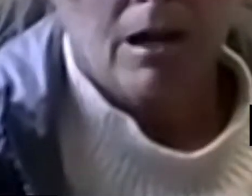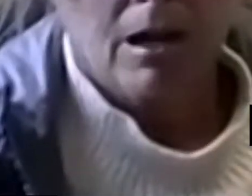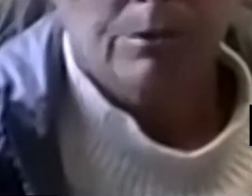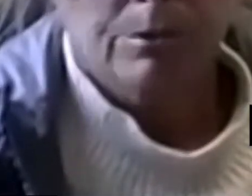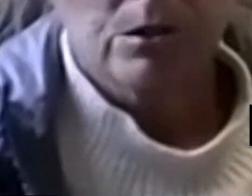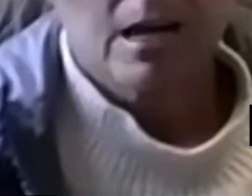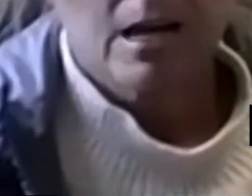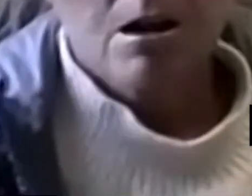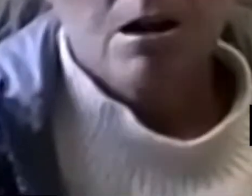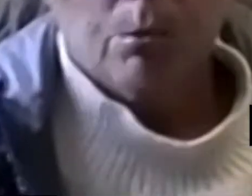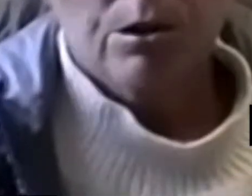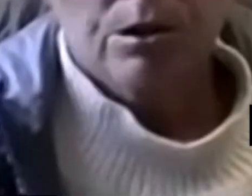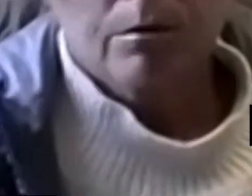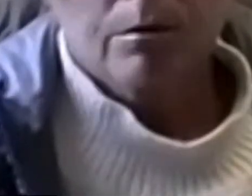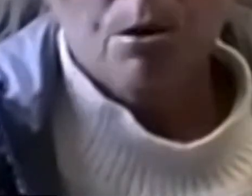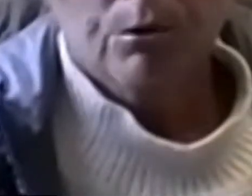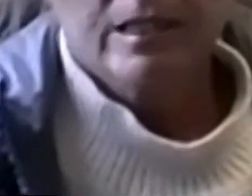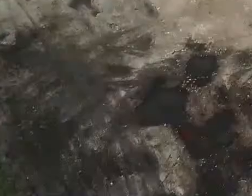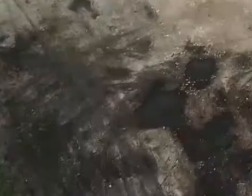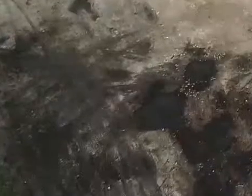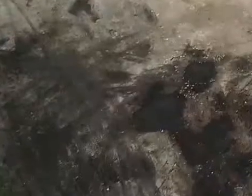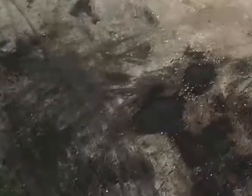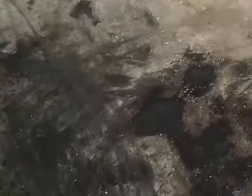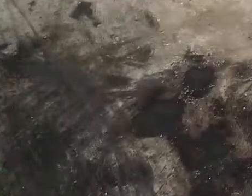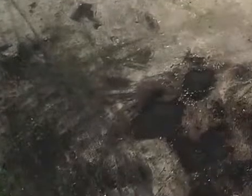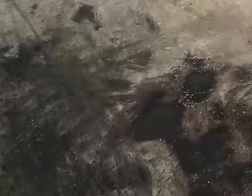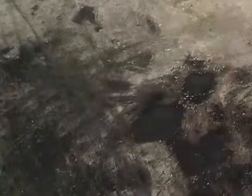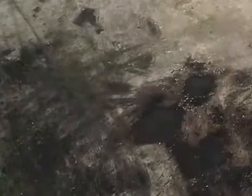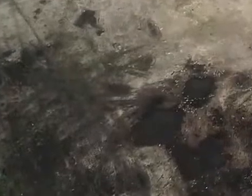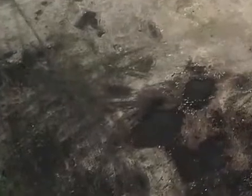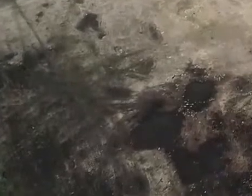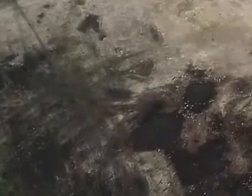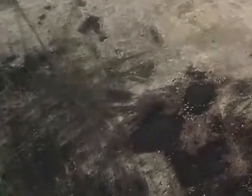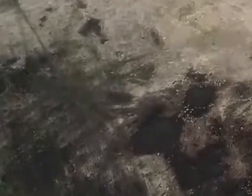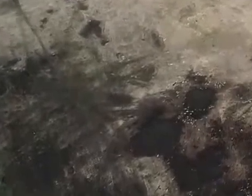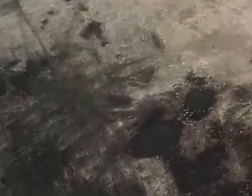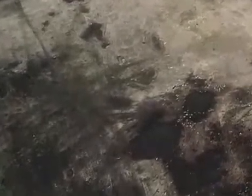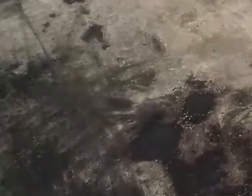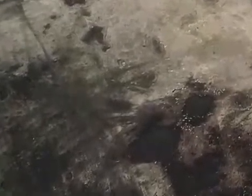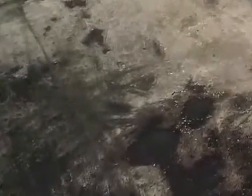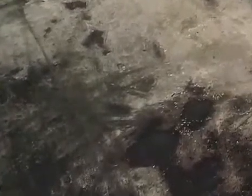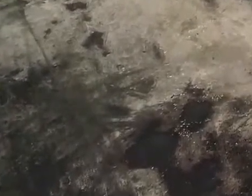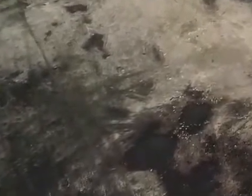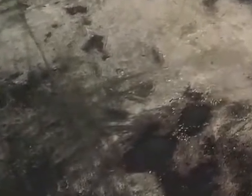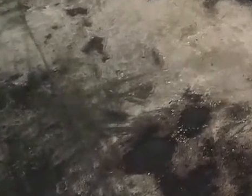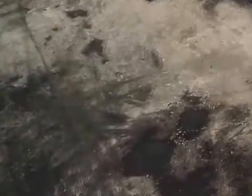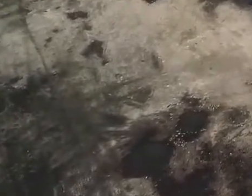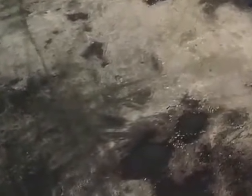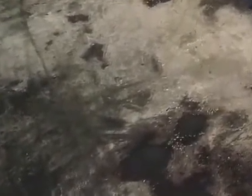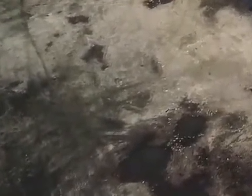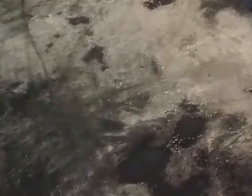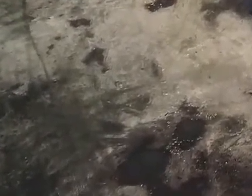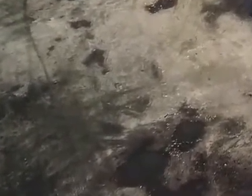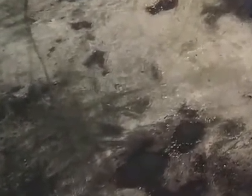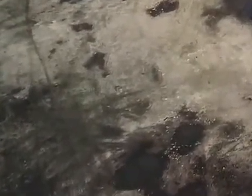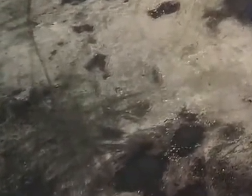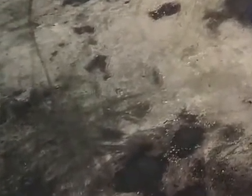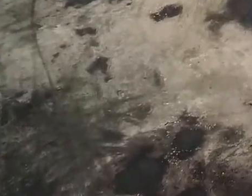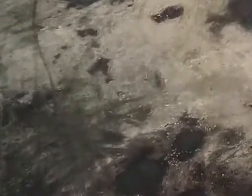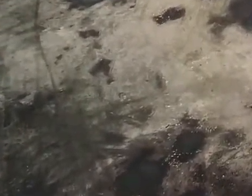caravan park because we weren't a permanent resident, so we had to move into the caravan, and we just had to cope the best way we